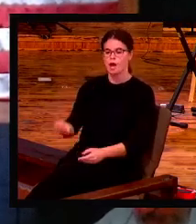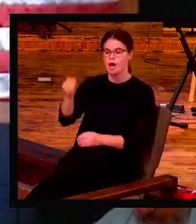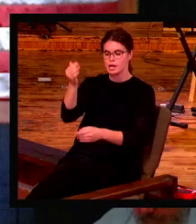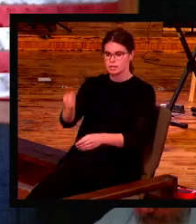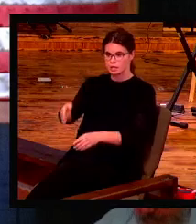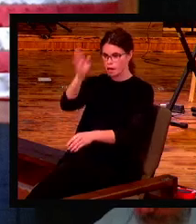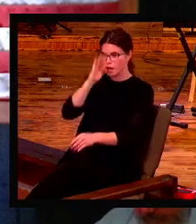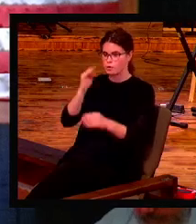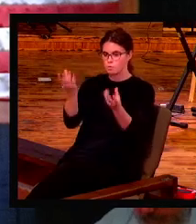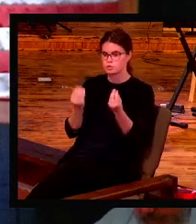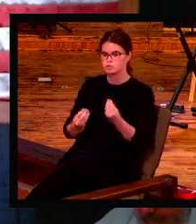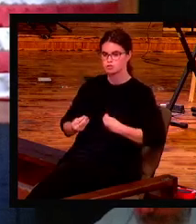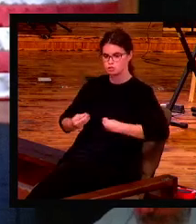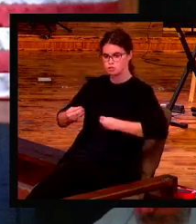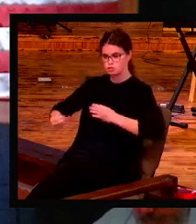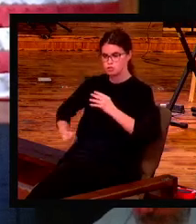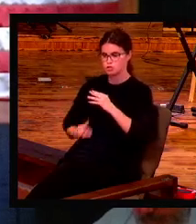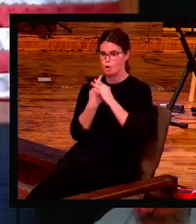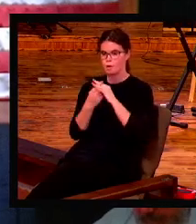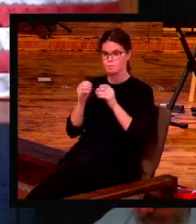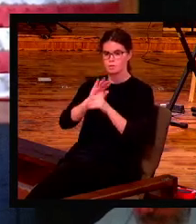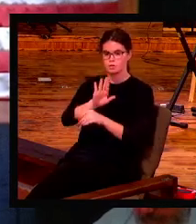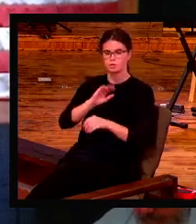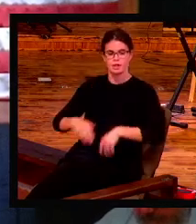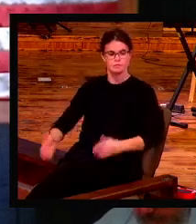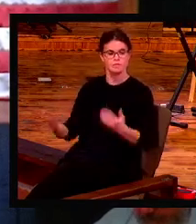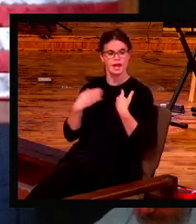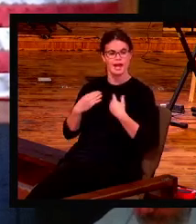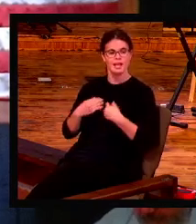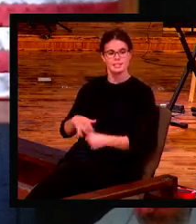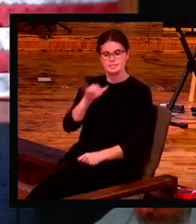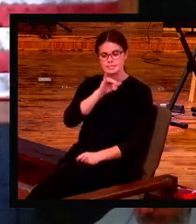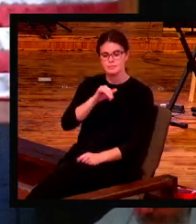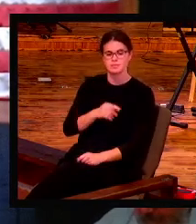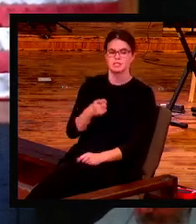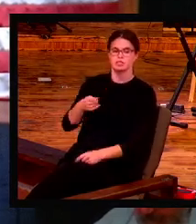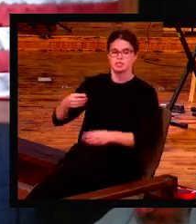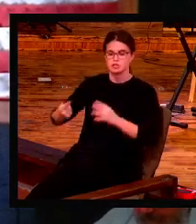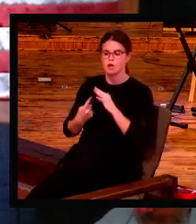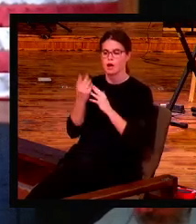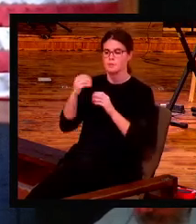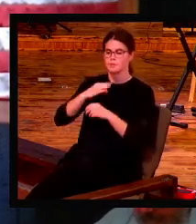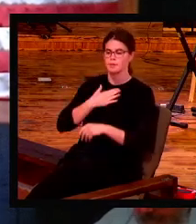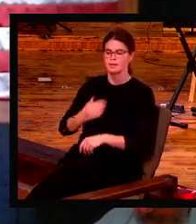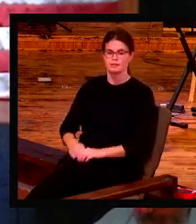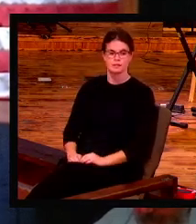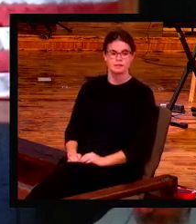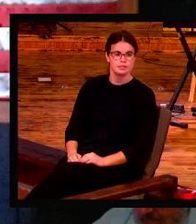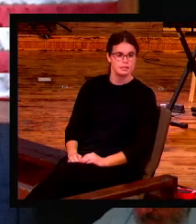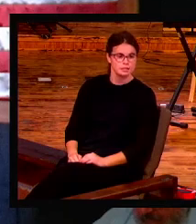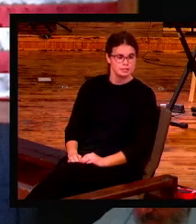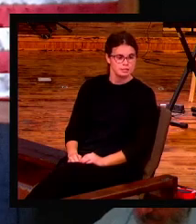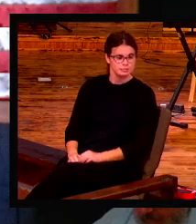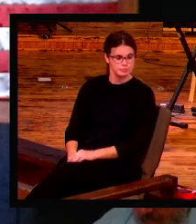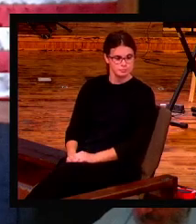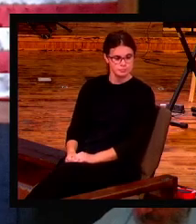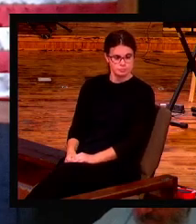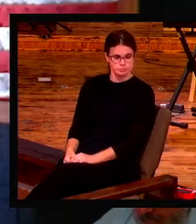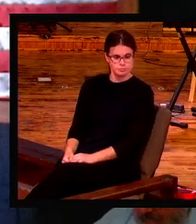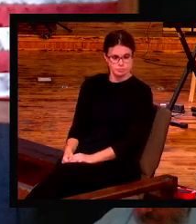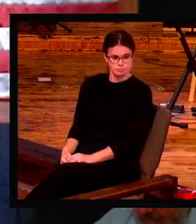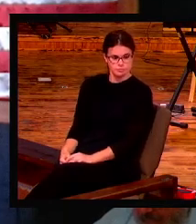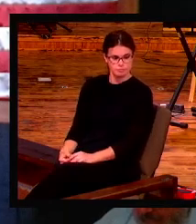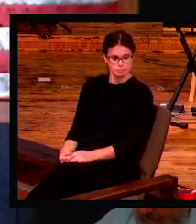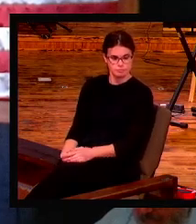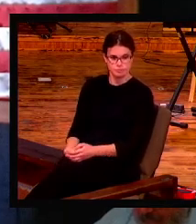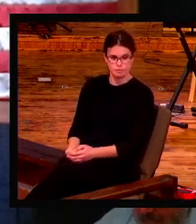life through how he's shown up in mine. And somebody that we probably all know, if you've been saved more than 5 minutes in the Bible, a man by the